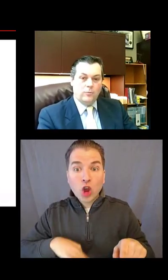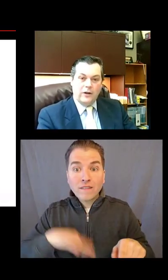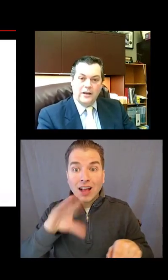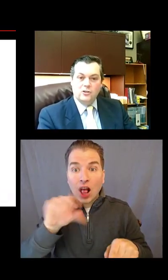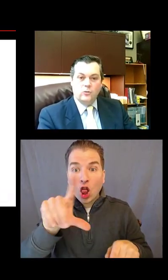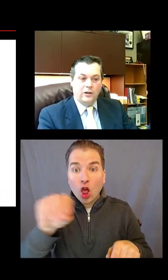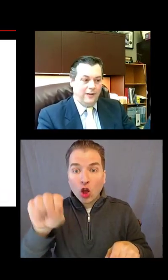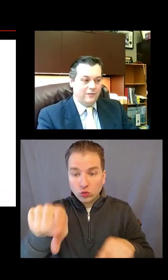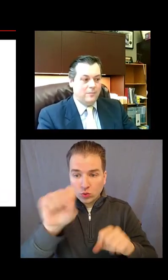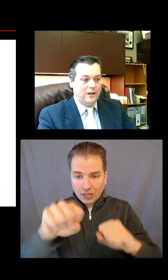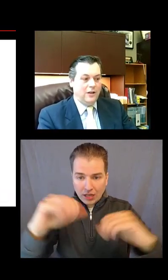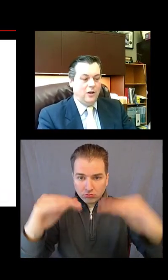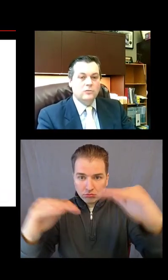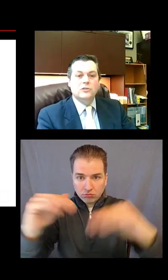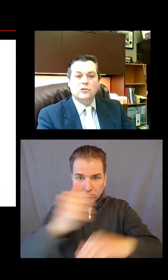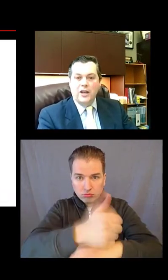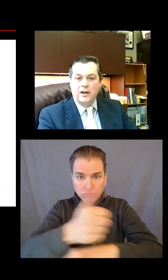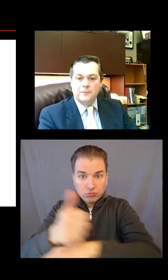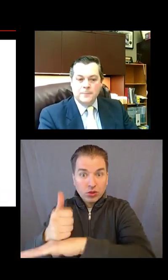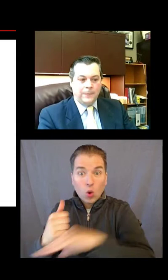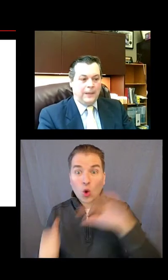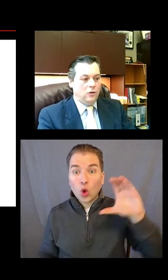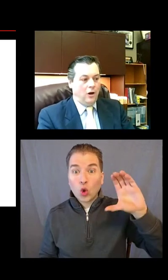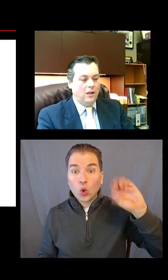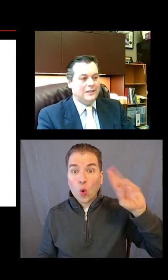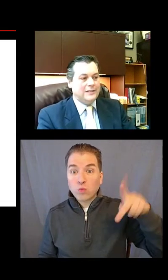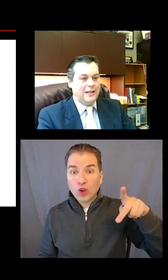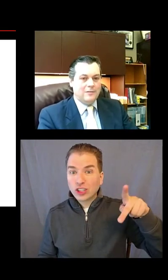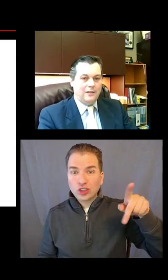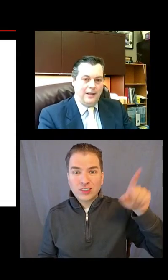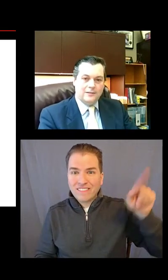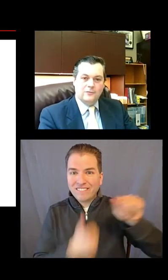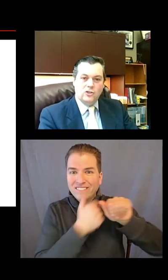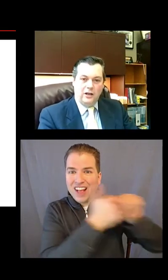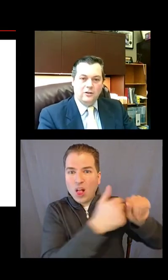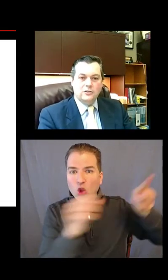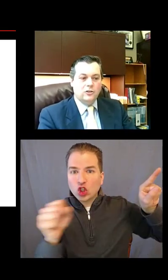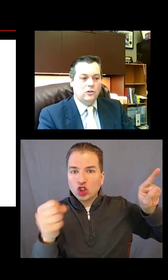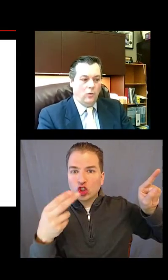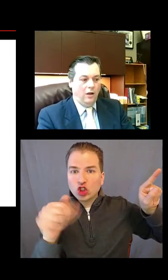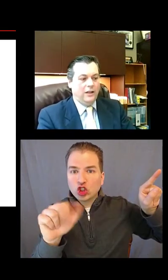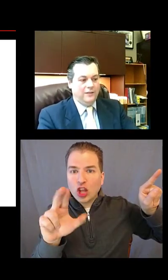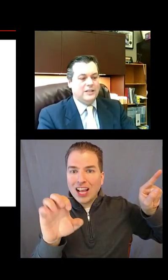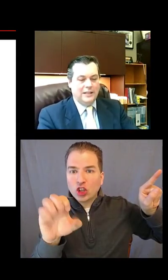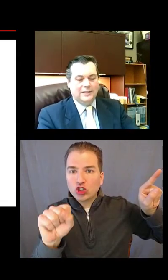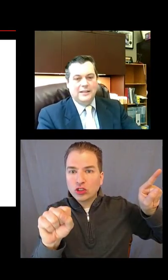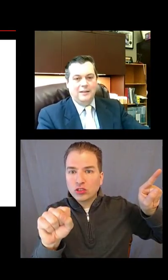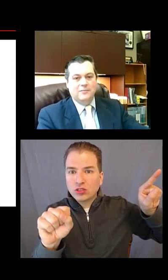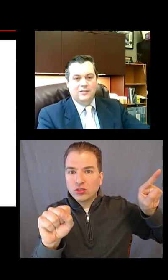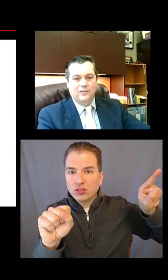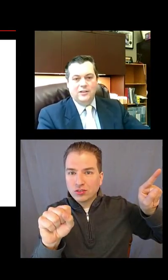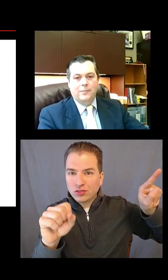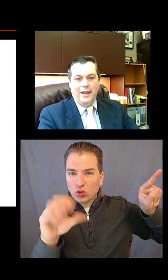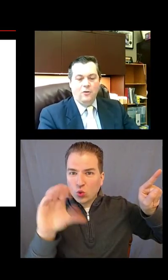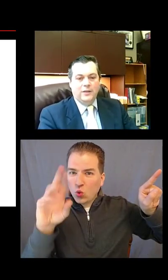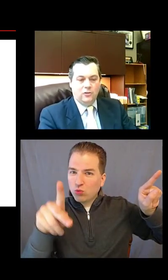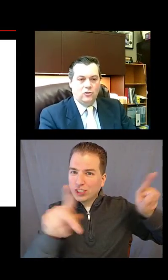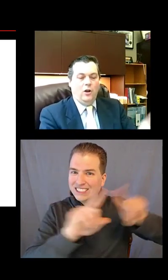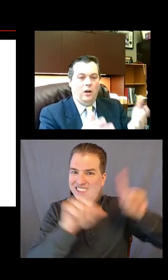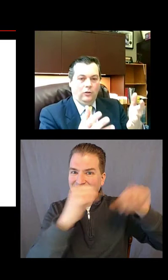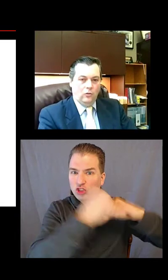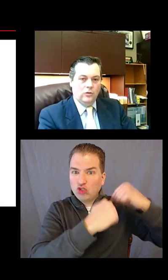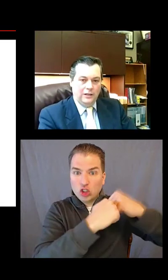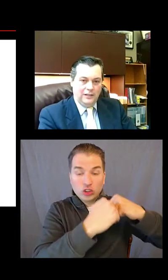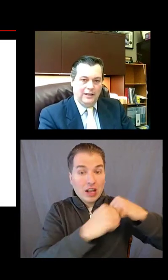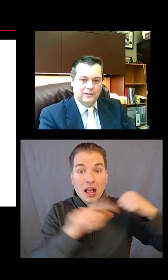in the corporation, where if everybody owns a share and you're all in the same class of shares, you all have to get the same dividend payout because